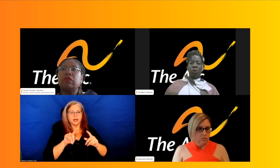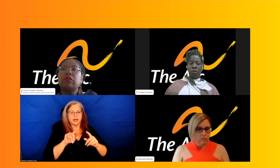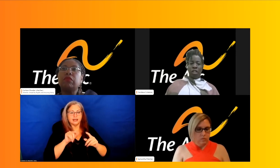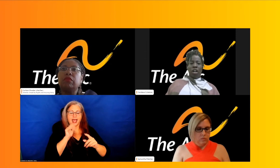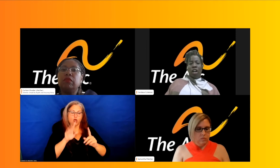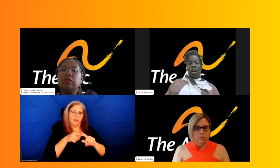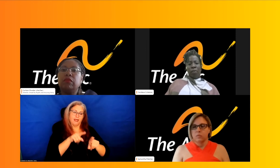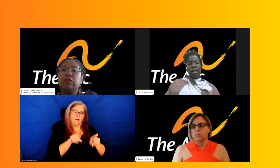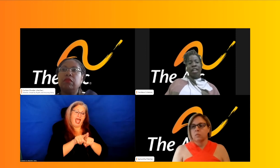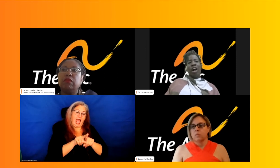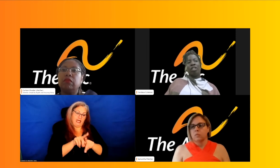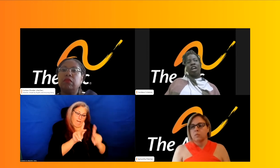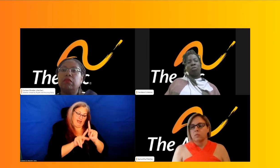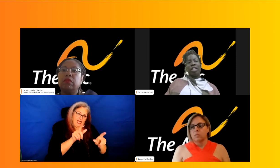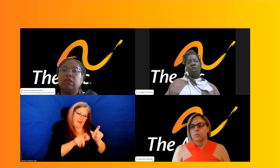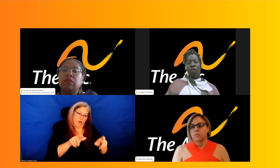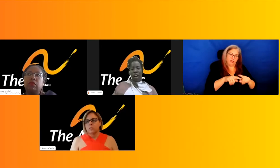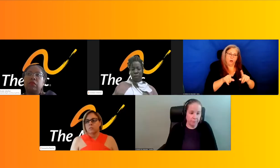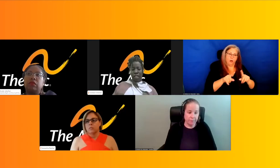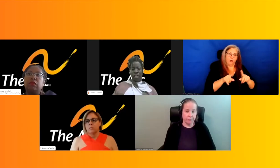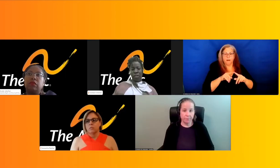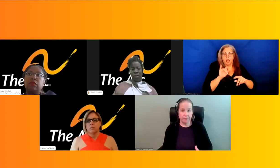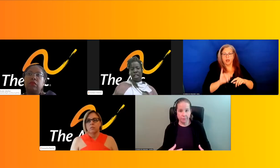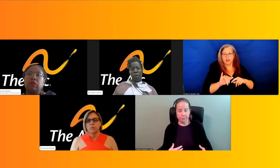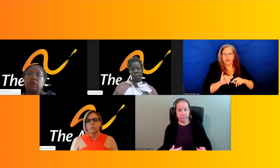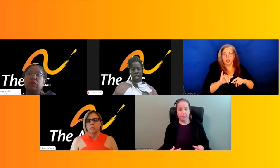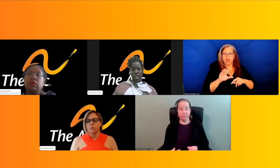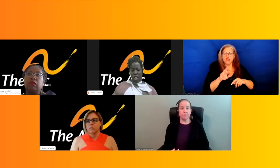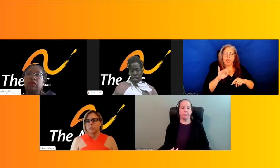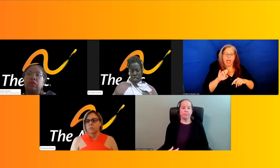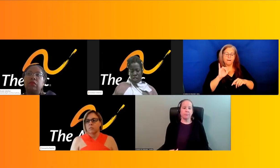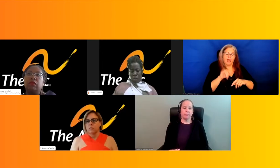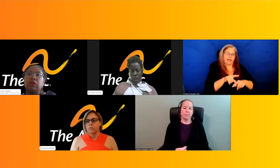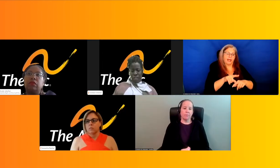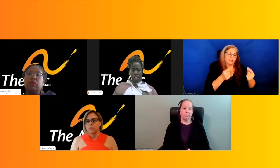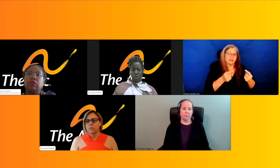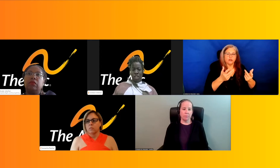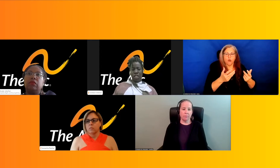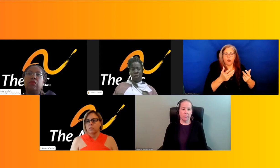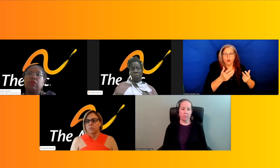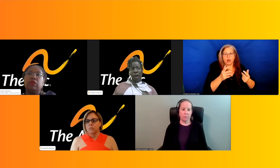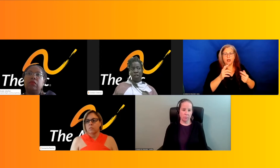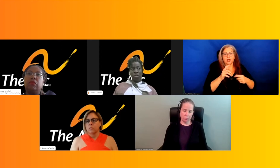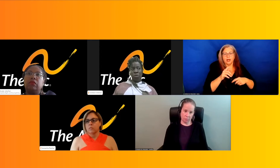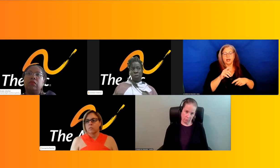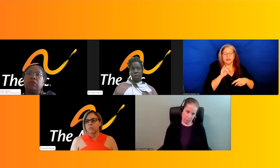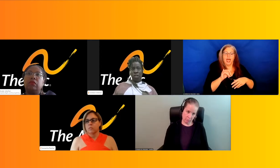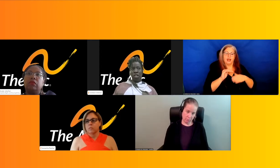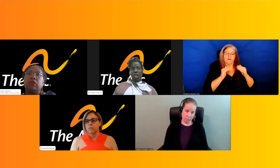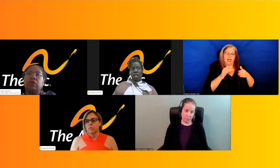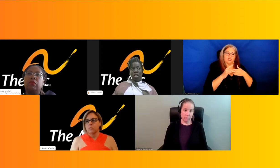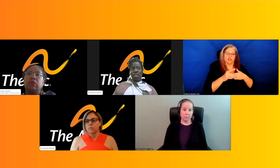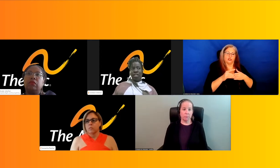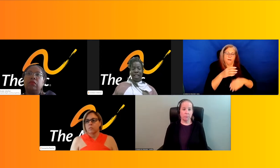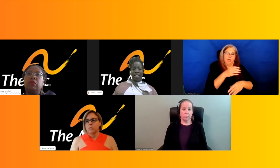people. And then they always talked about the crime as something that they committed. And so advanced or leadership power group members